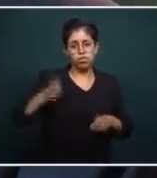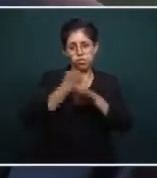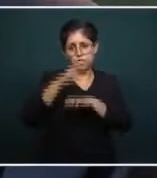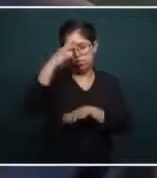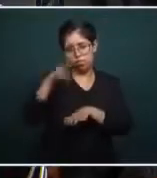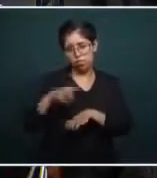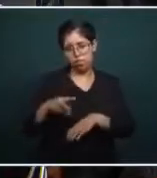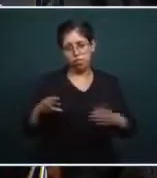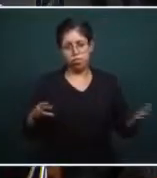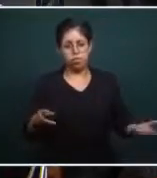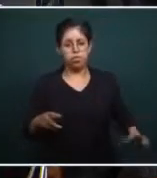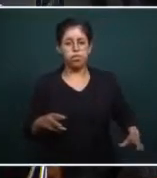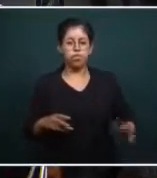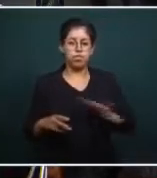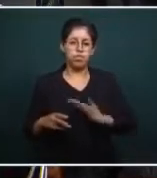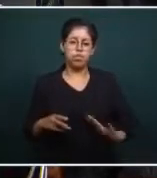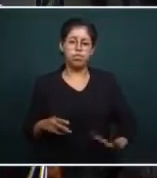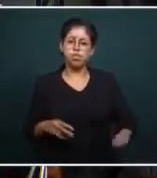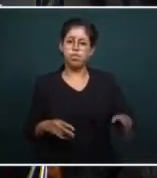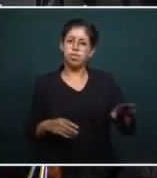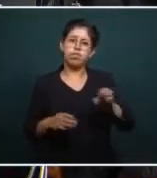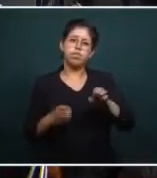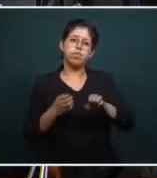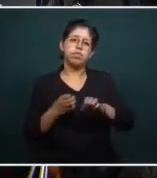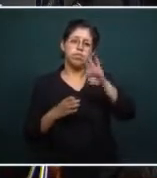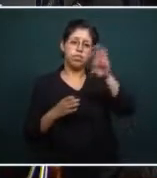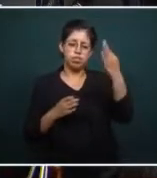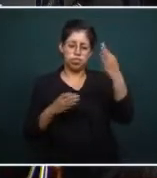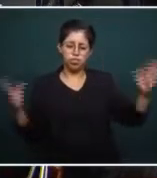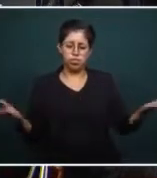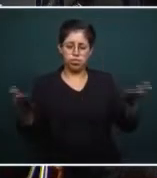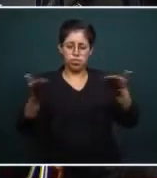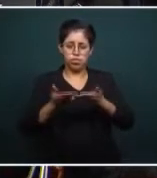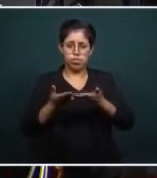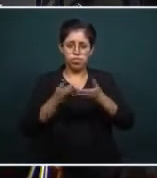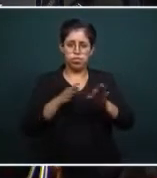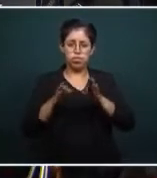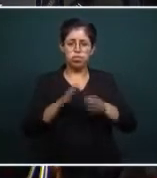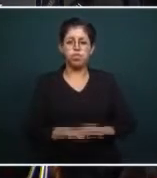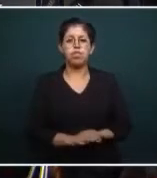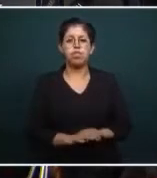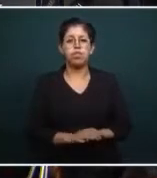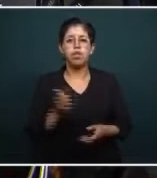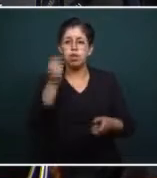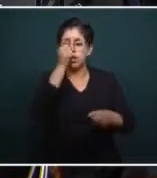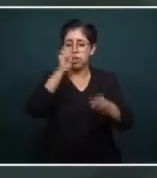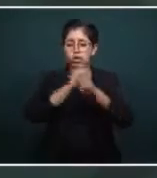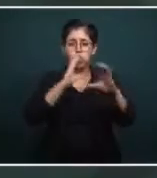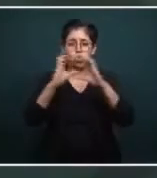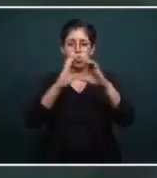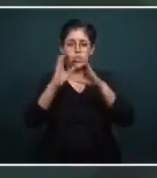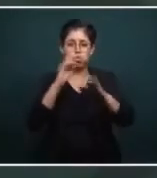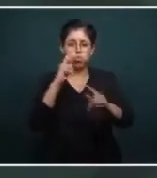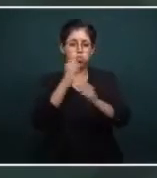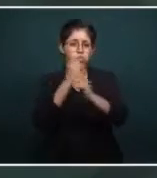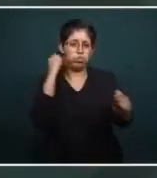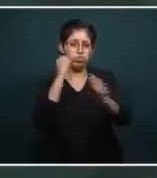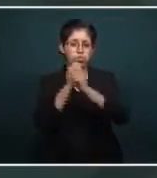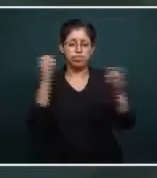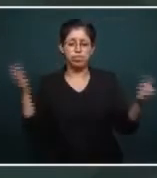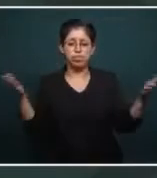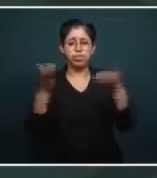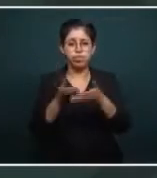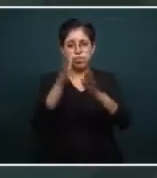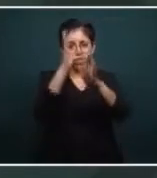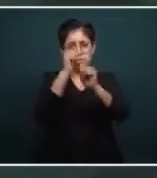gobernador with the y governor con el secretario and with the de Secretary Comunicaciones y of Transportes. Communications and Les Transportation. informo que I will llevamos inform you